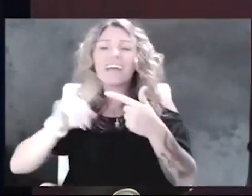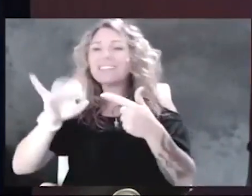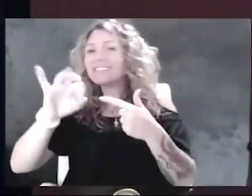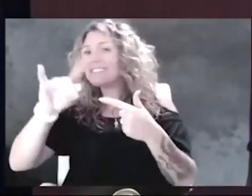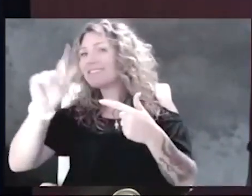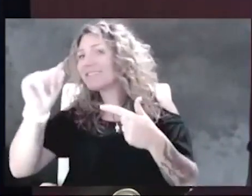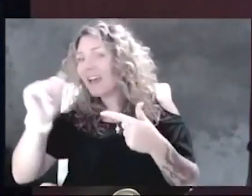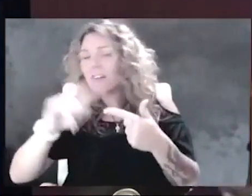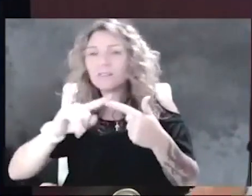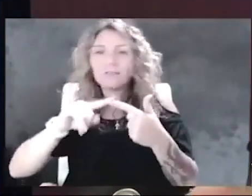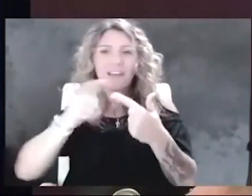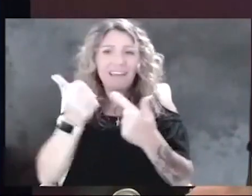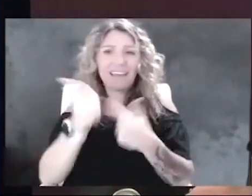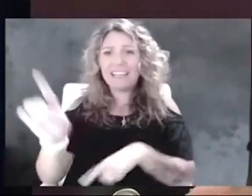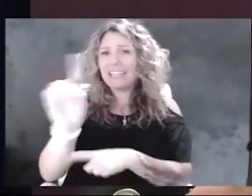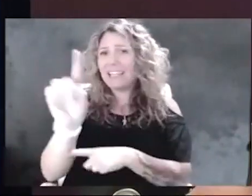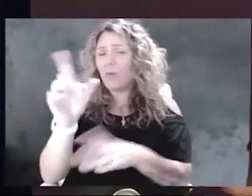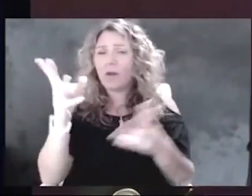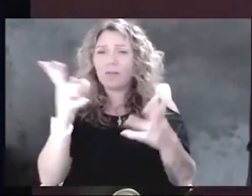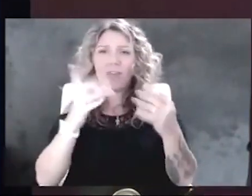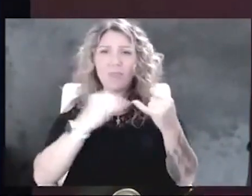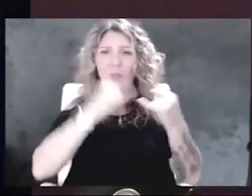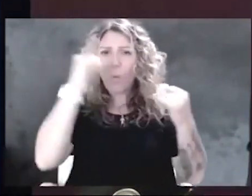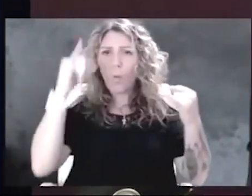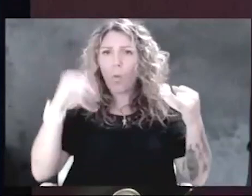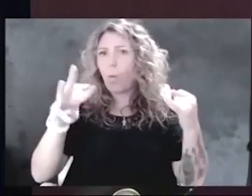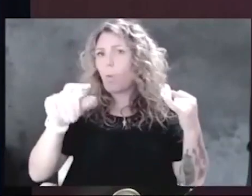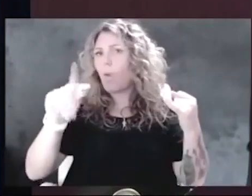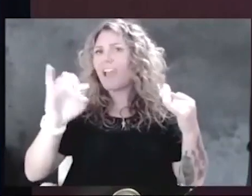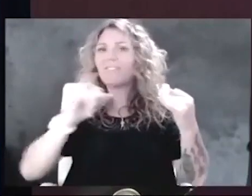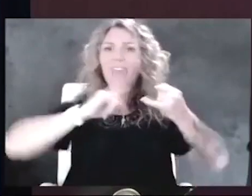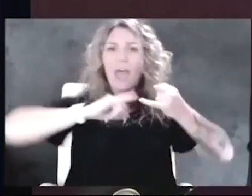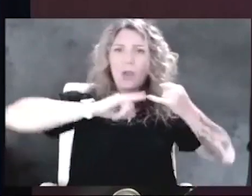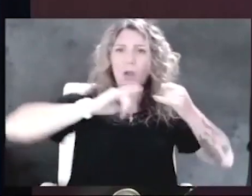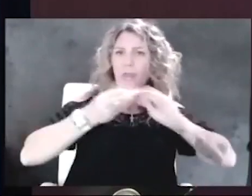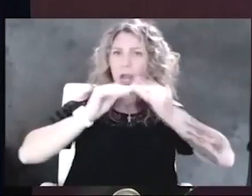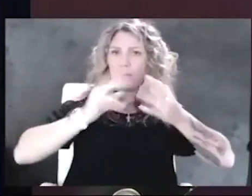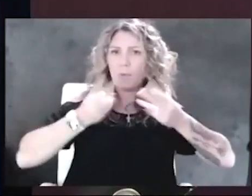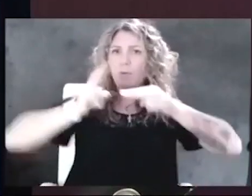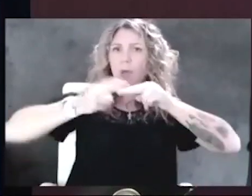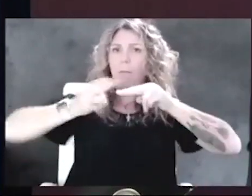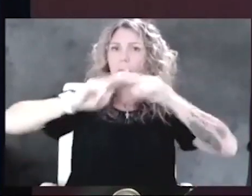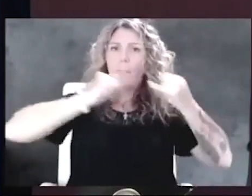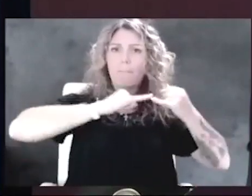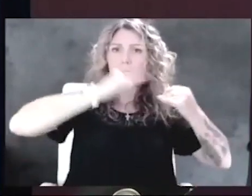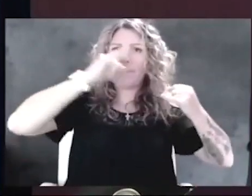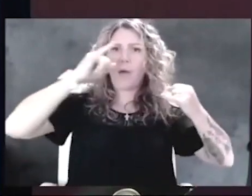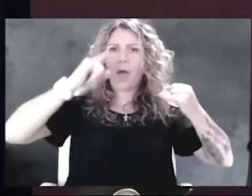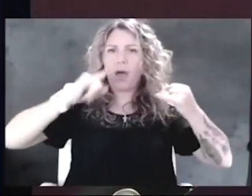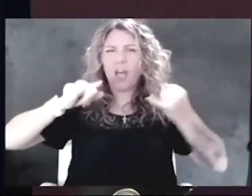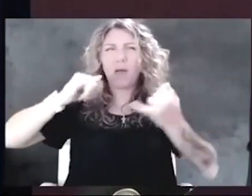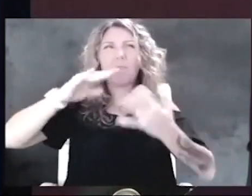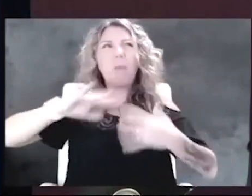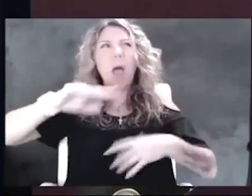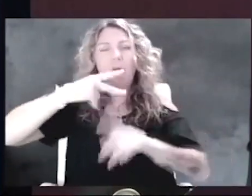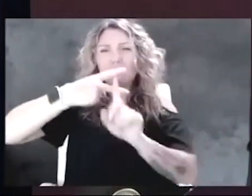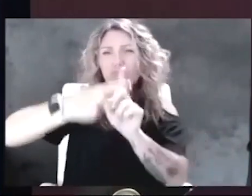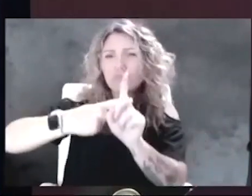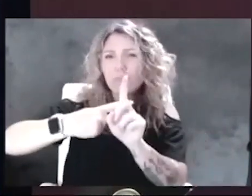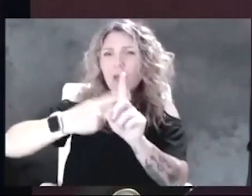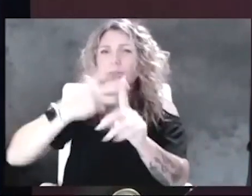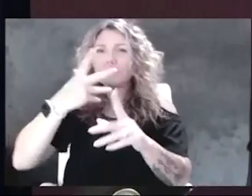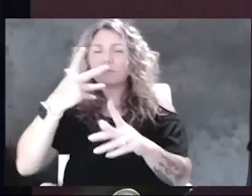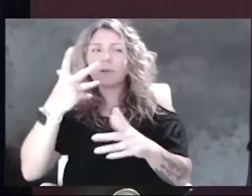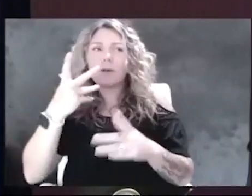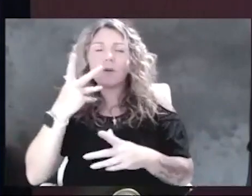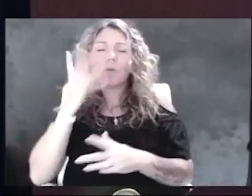area, the wave can last about 2 months. And people don't really understand why it only lasts two months or so. And so we're going to show some data about